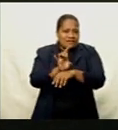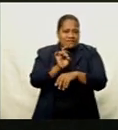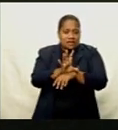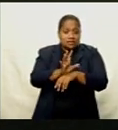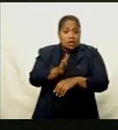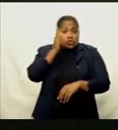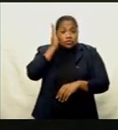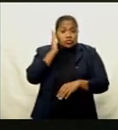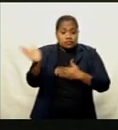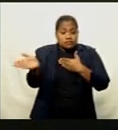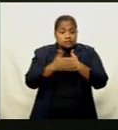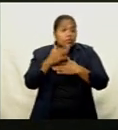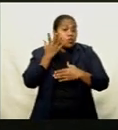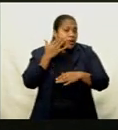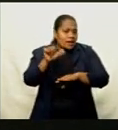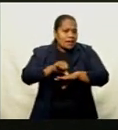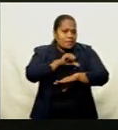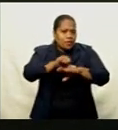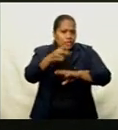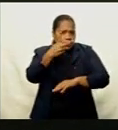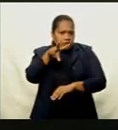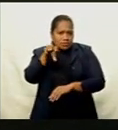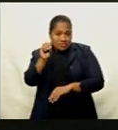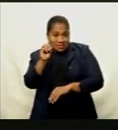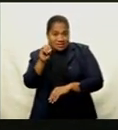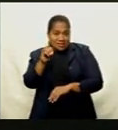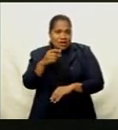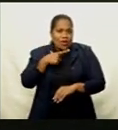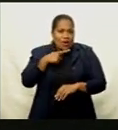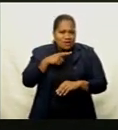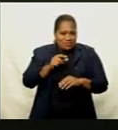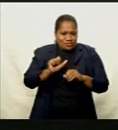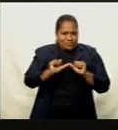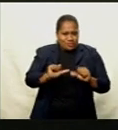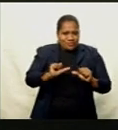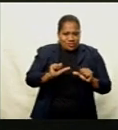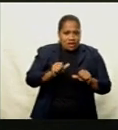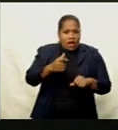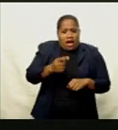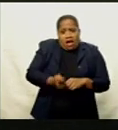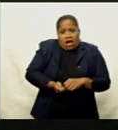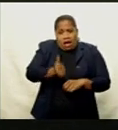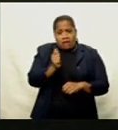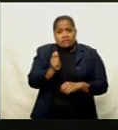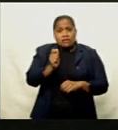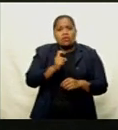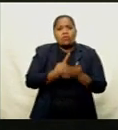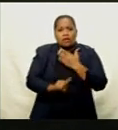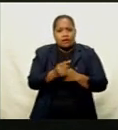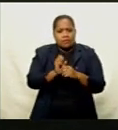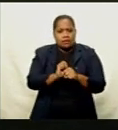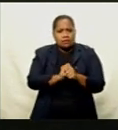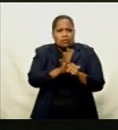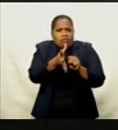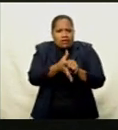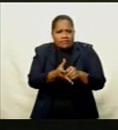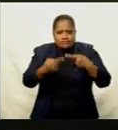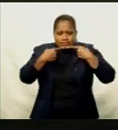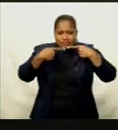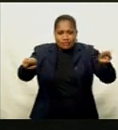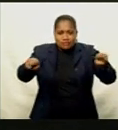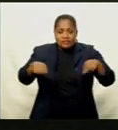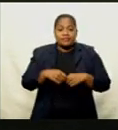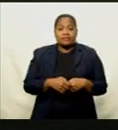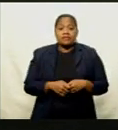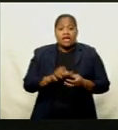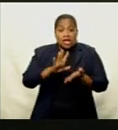on April 20th as a precautionary measure after a few cases of COVID-19 were announced. Education Minister Rosie Akbar